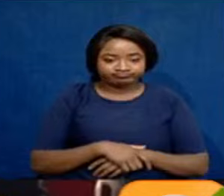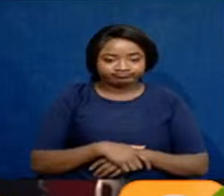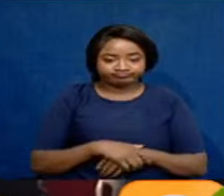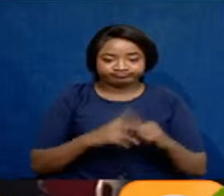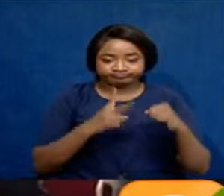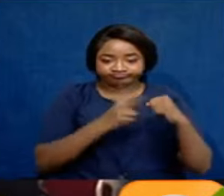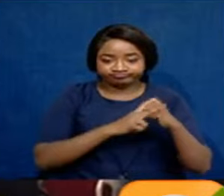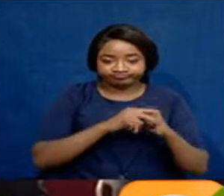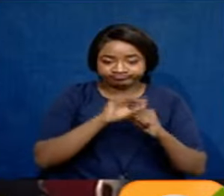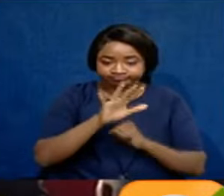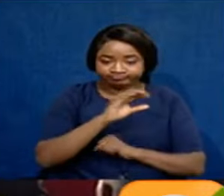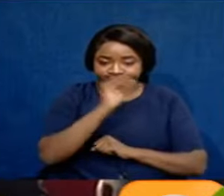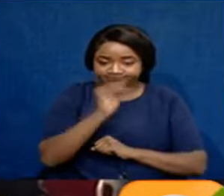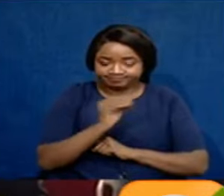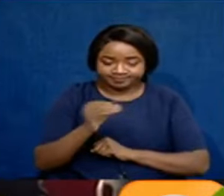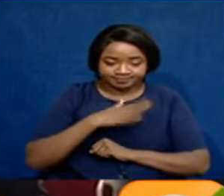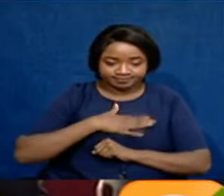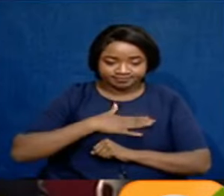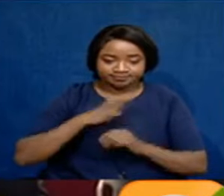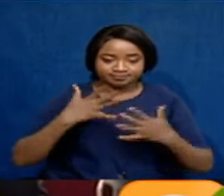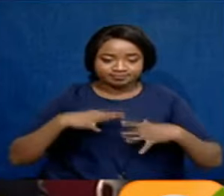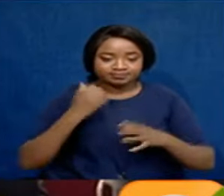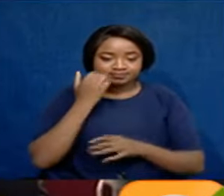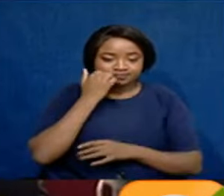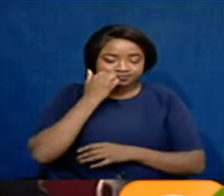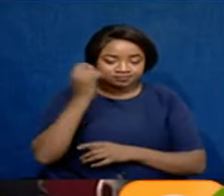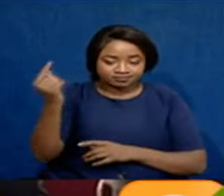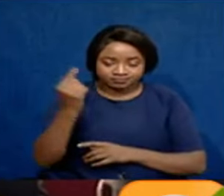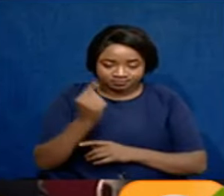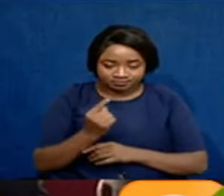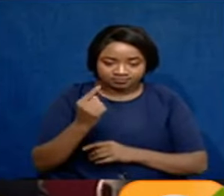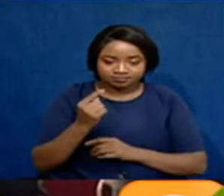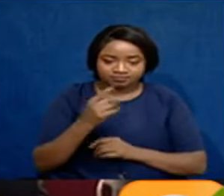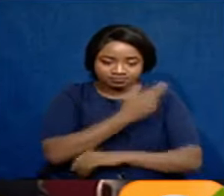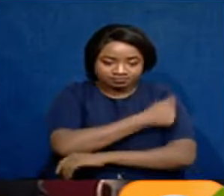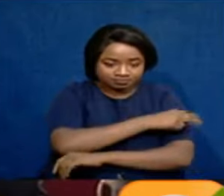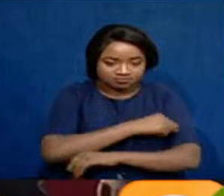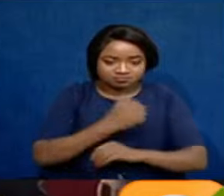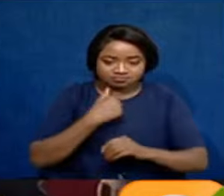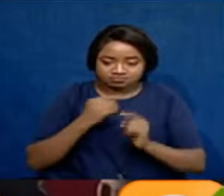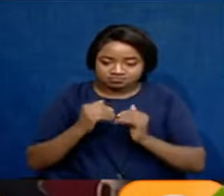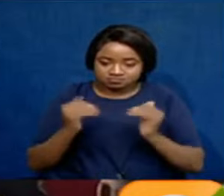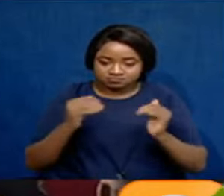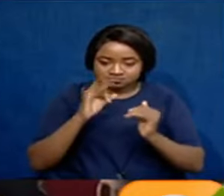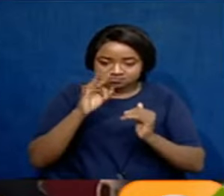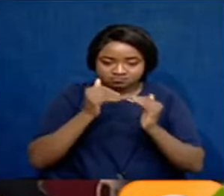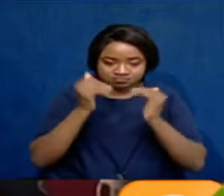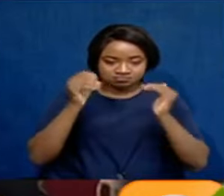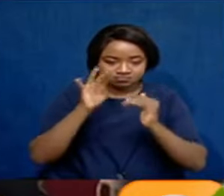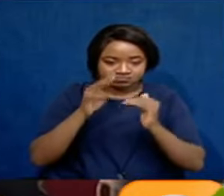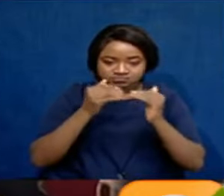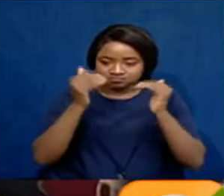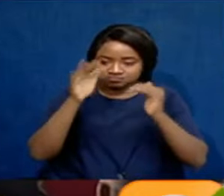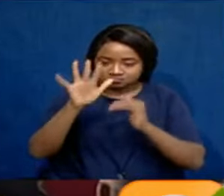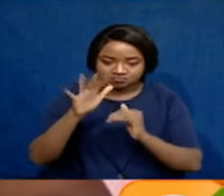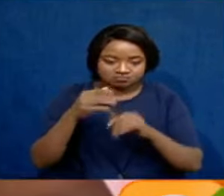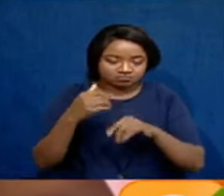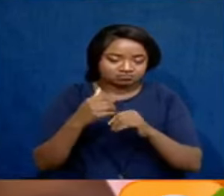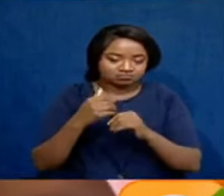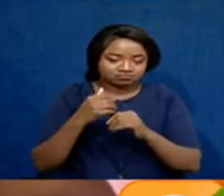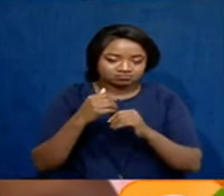75% of our patients come in stage 3, stage 4 disease. And only a very small proportion come